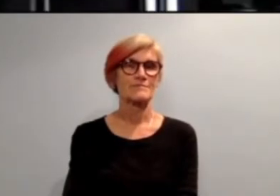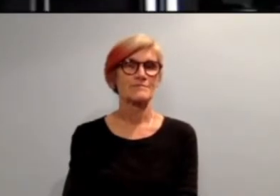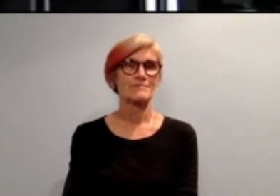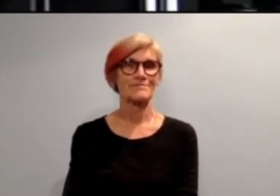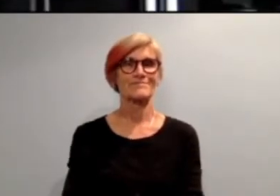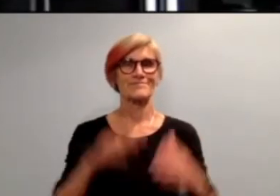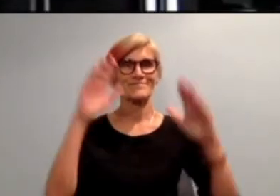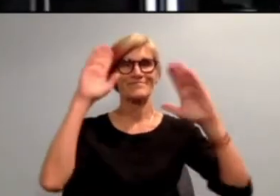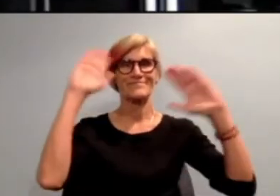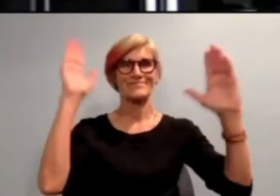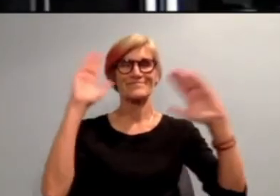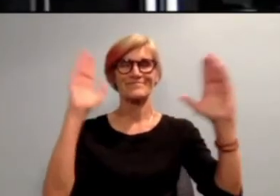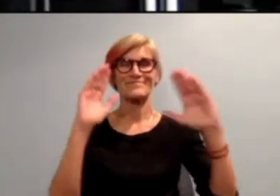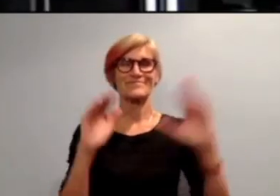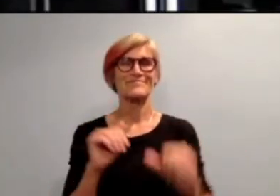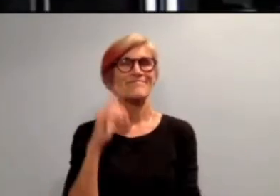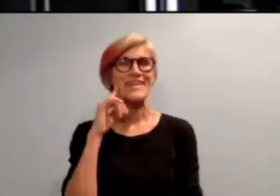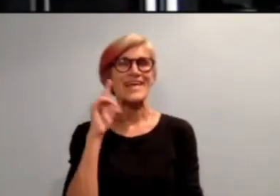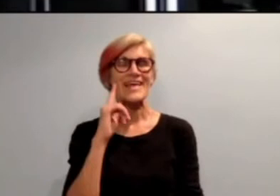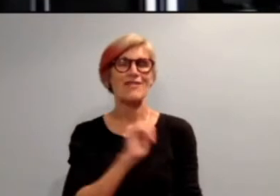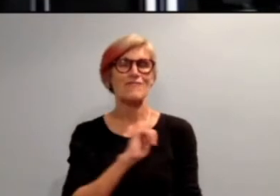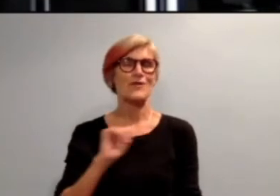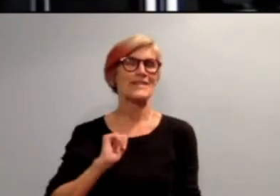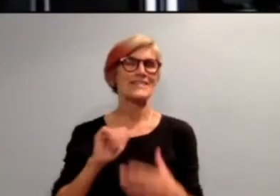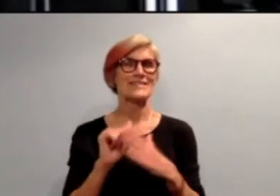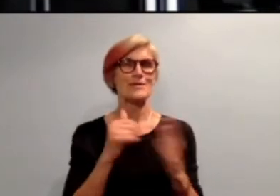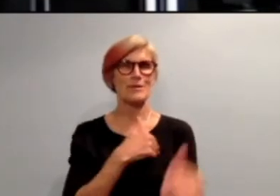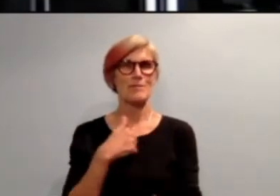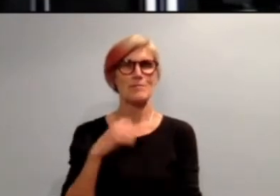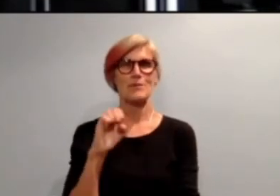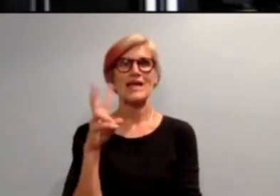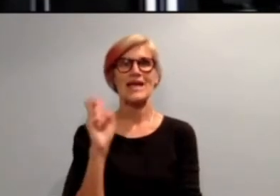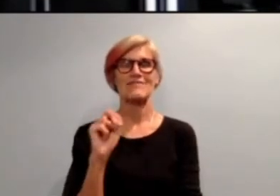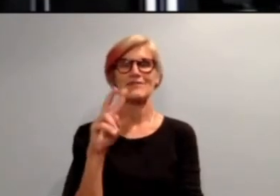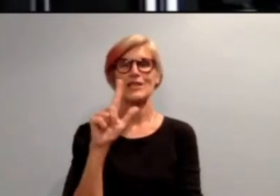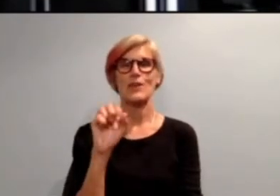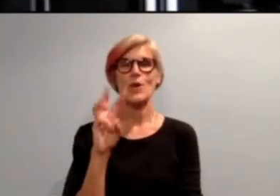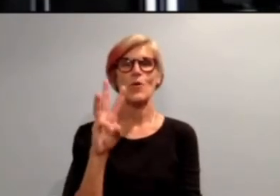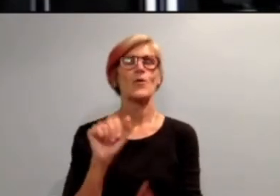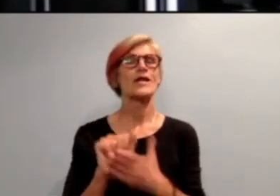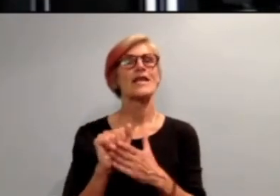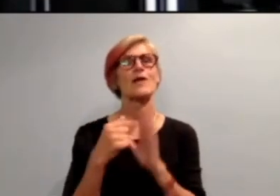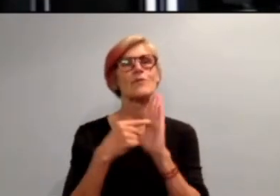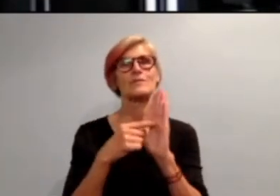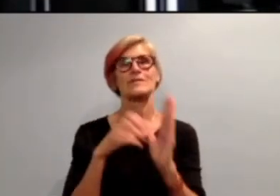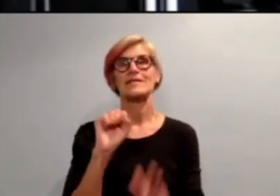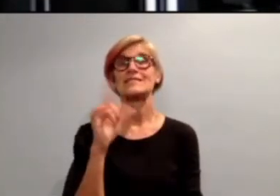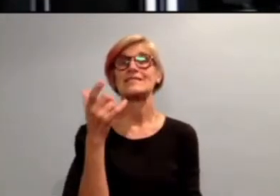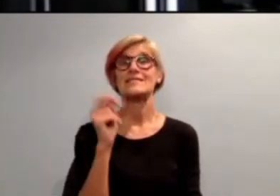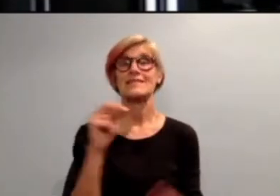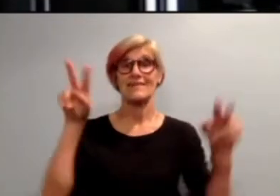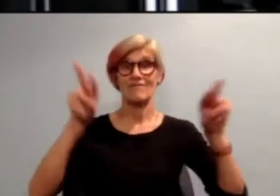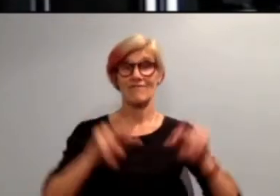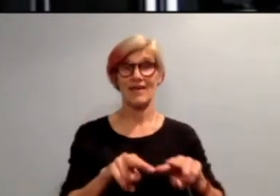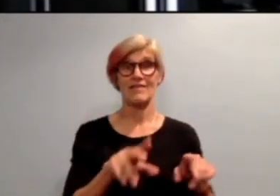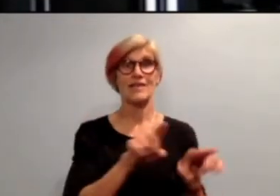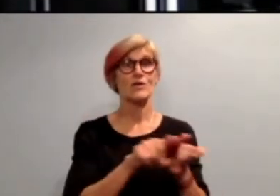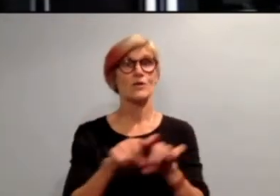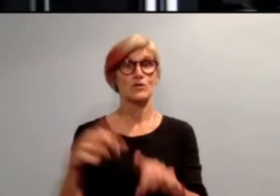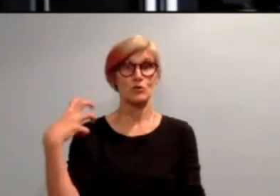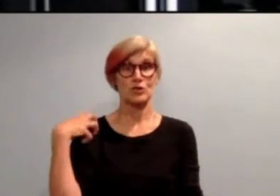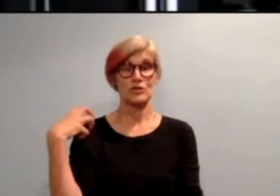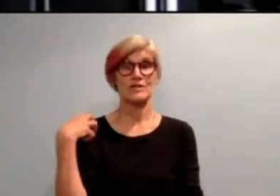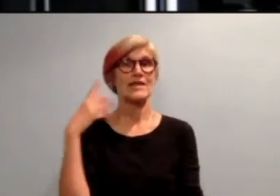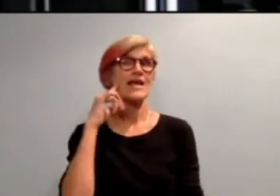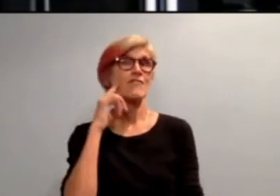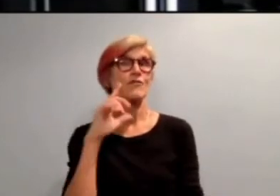Hi, I'm California Assemblymember Evan Lowe, representing Silicon Valley and currently serving as chair of the California